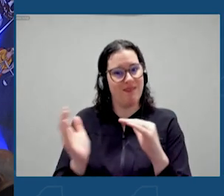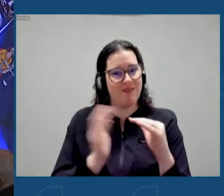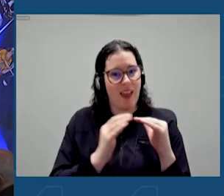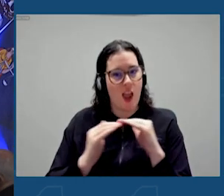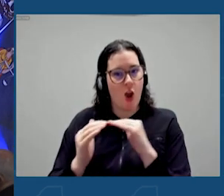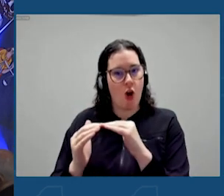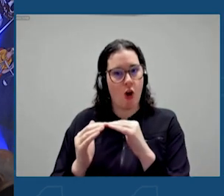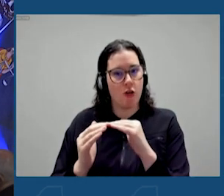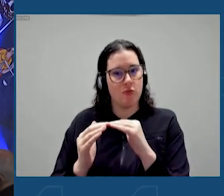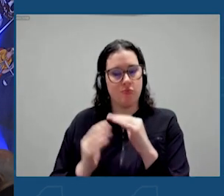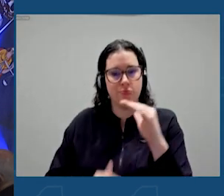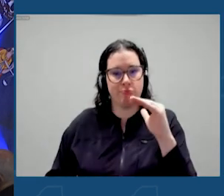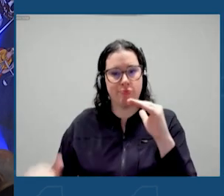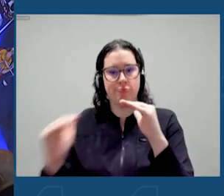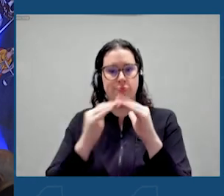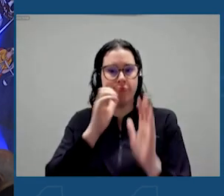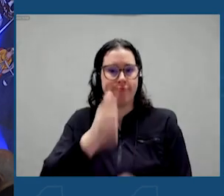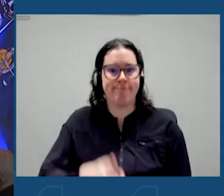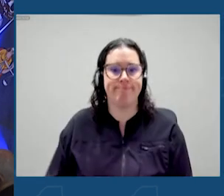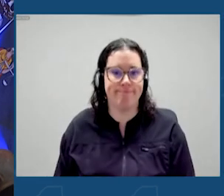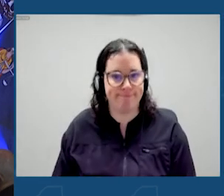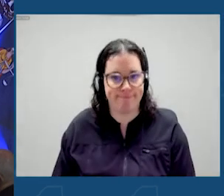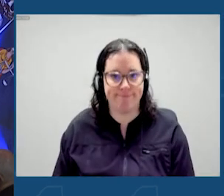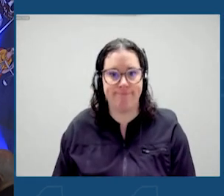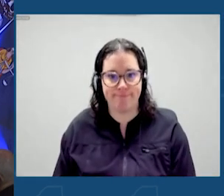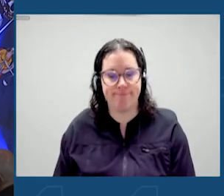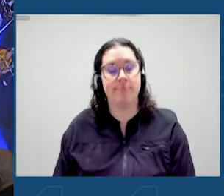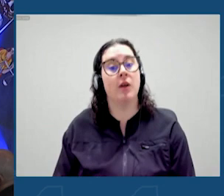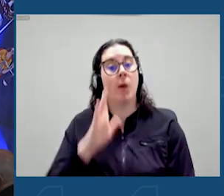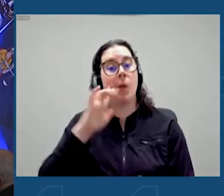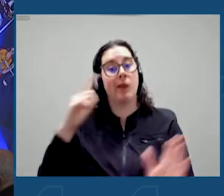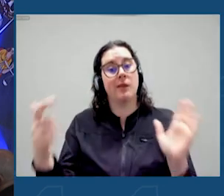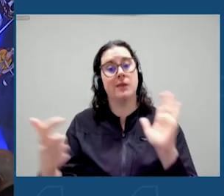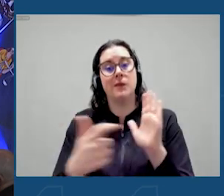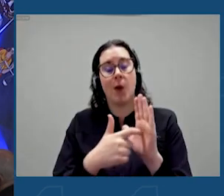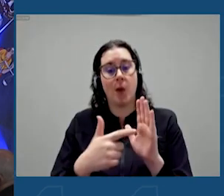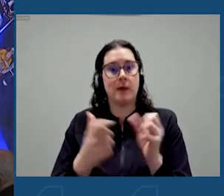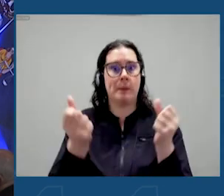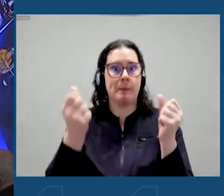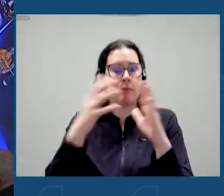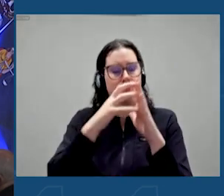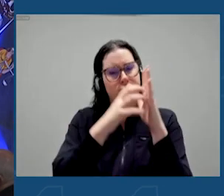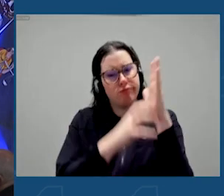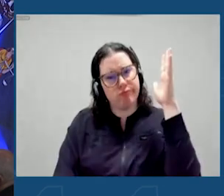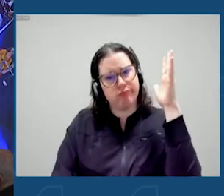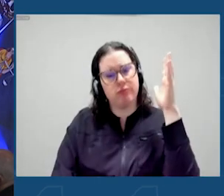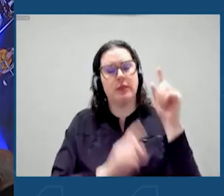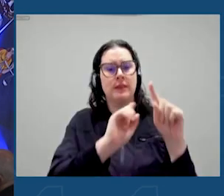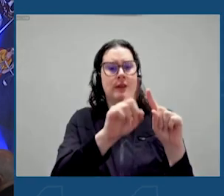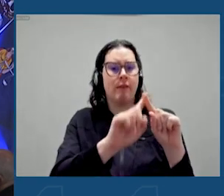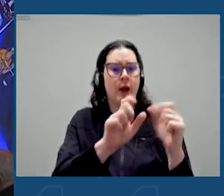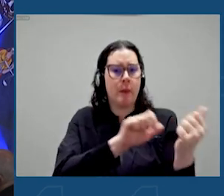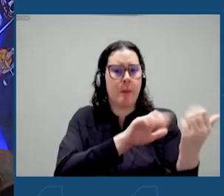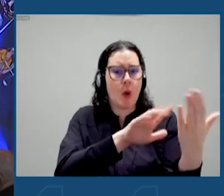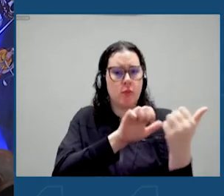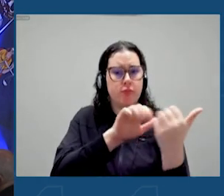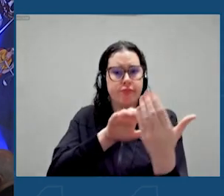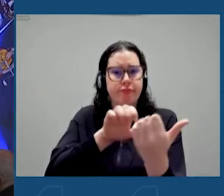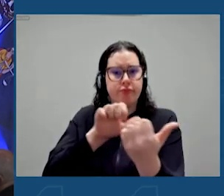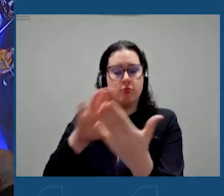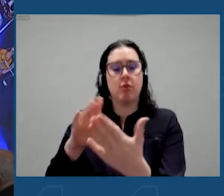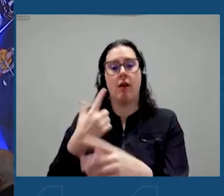equitable. And so what you will see in here is a whole series of approaches ranging from